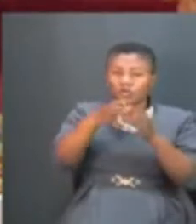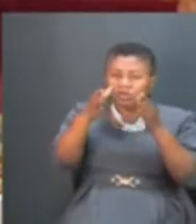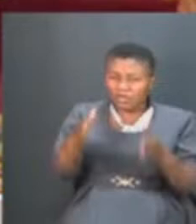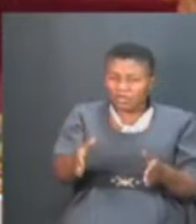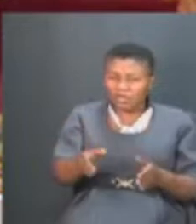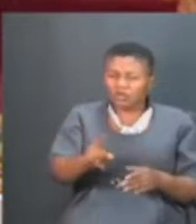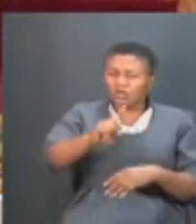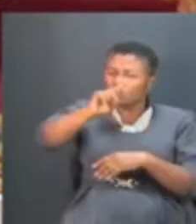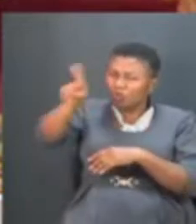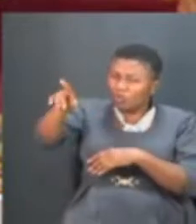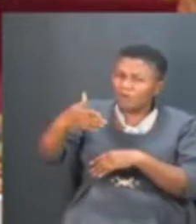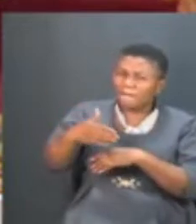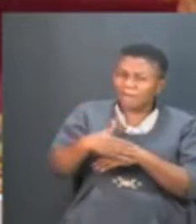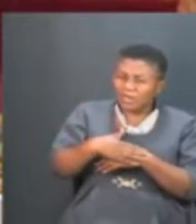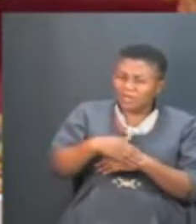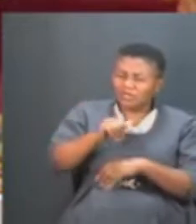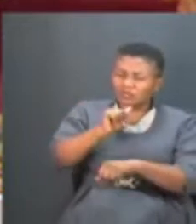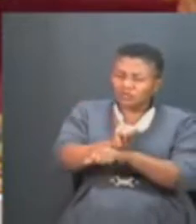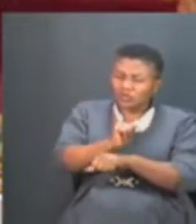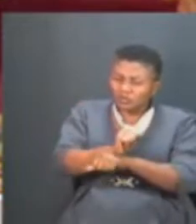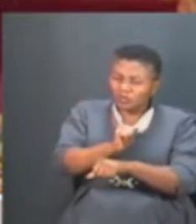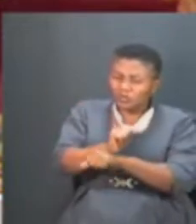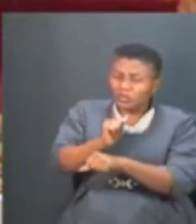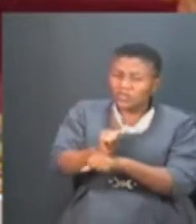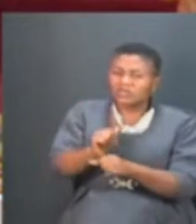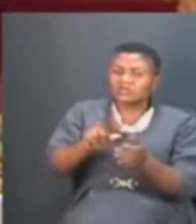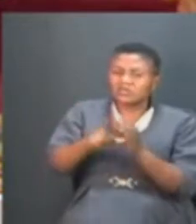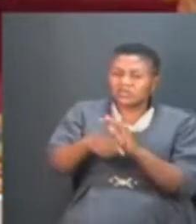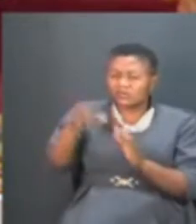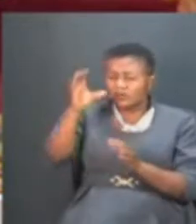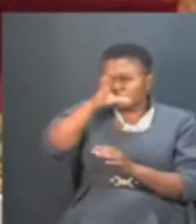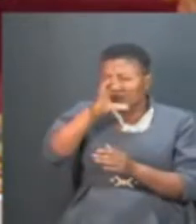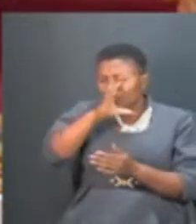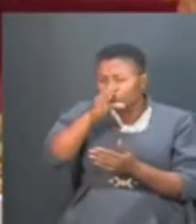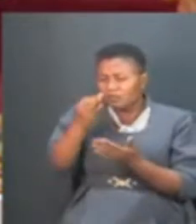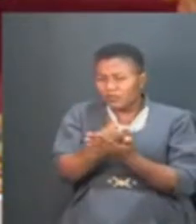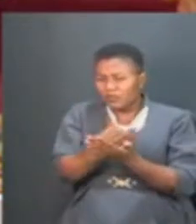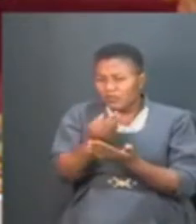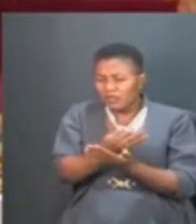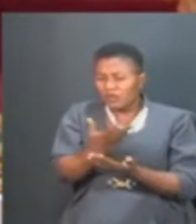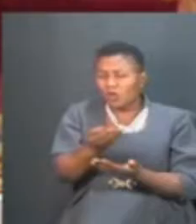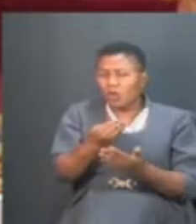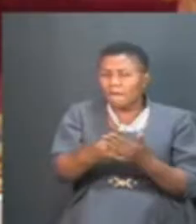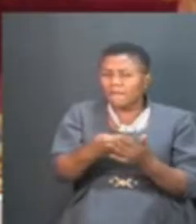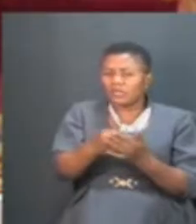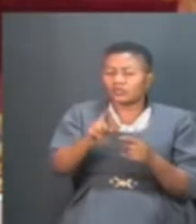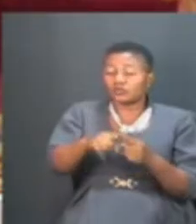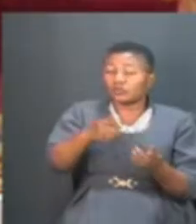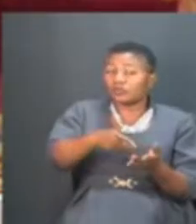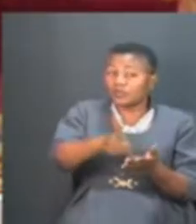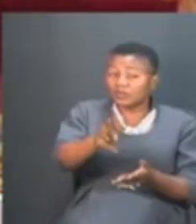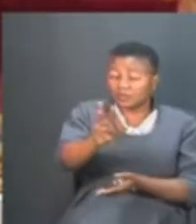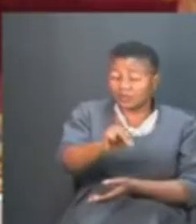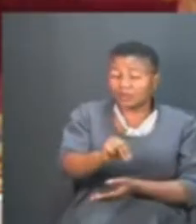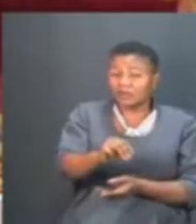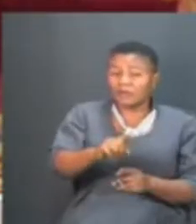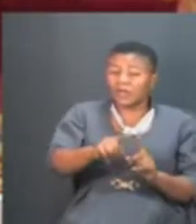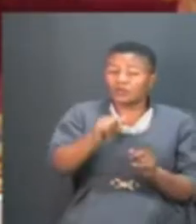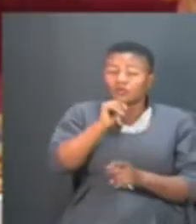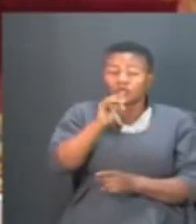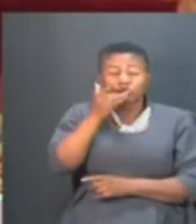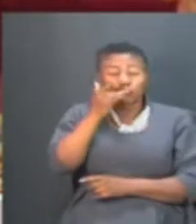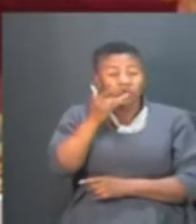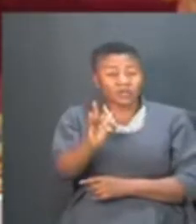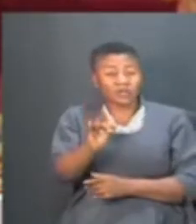back to site and continue to work whilst we find resources to pay the rest. So it's unfortunate that indeed